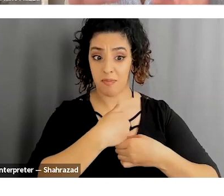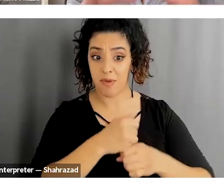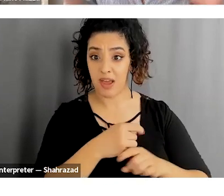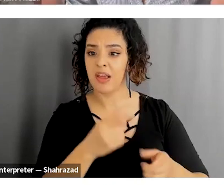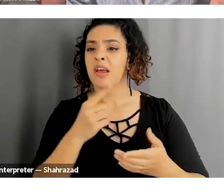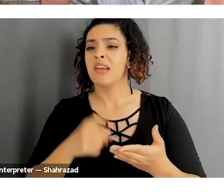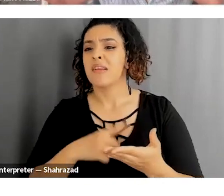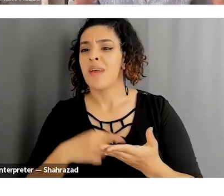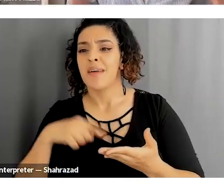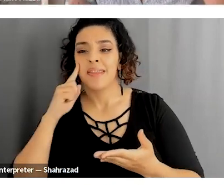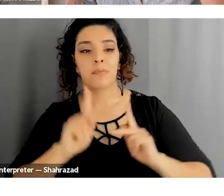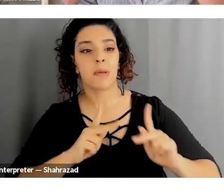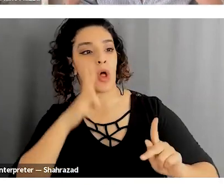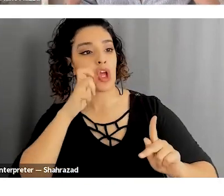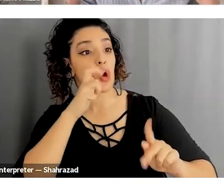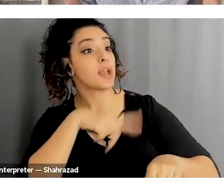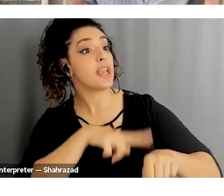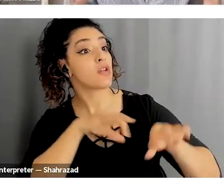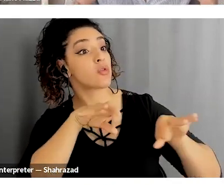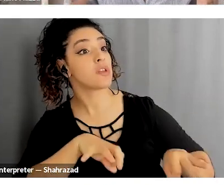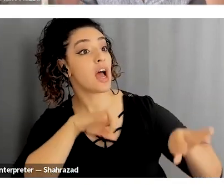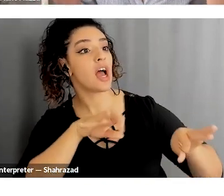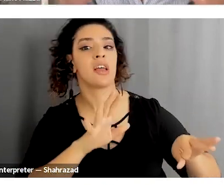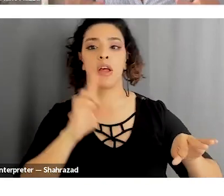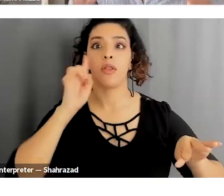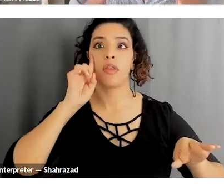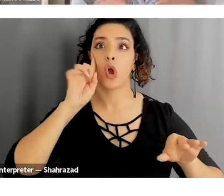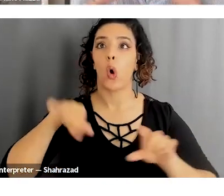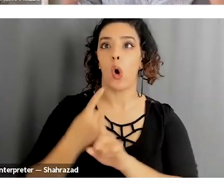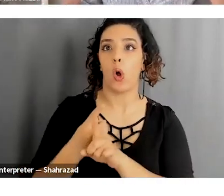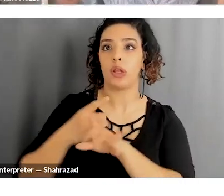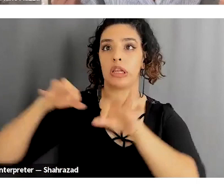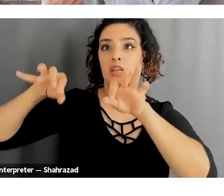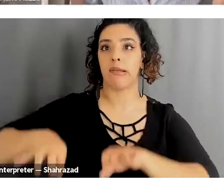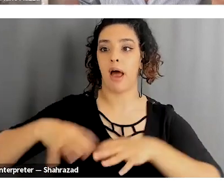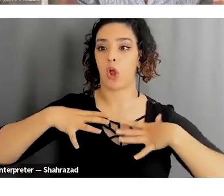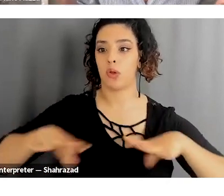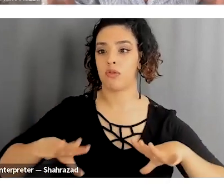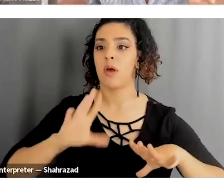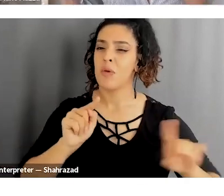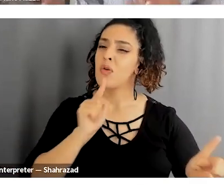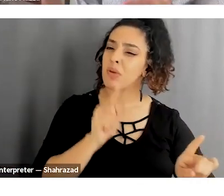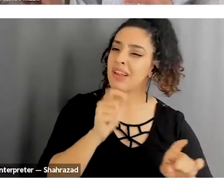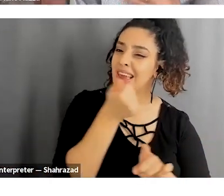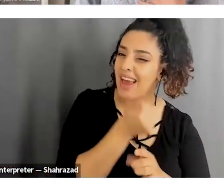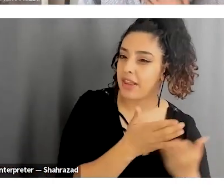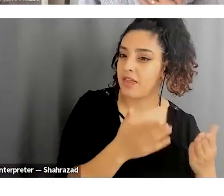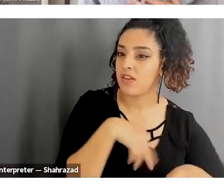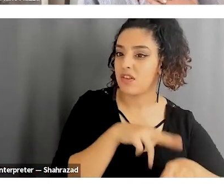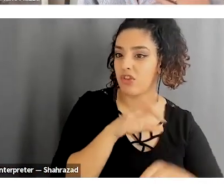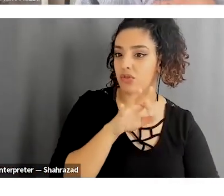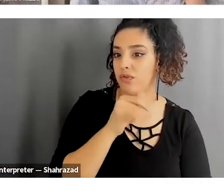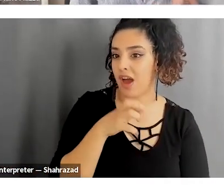people hear the word natural dyes, they think that you only can dye clothing, but actually anything that's a natural fiber, natural dyes will